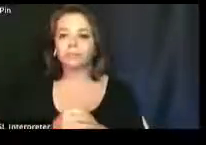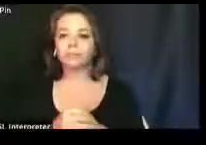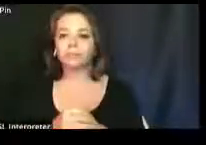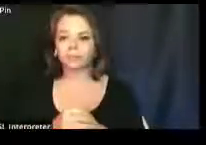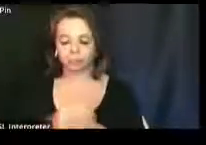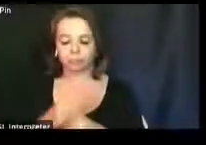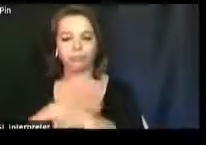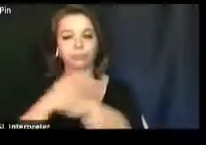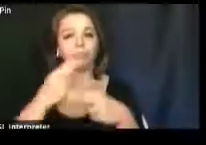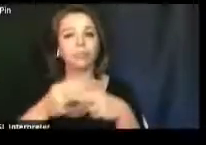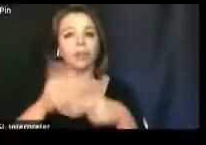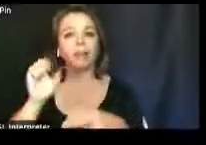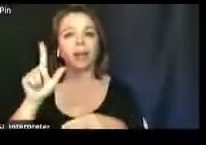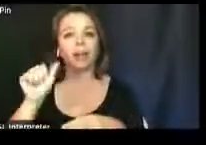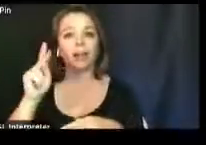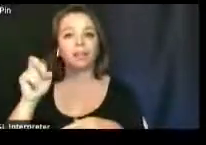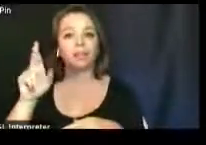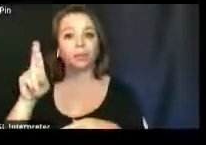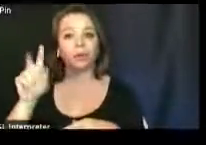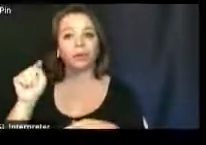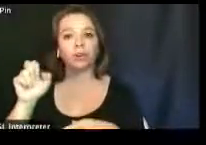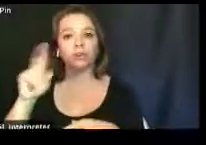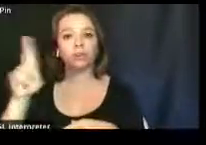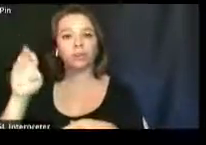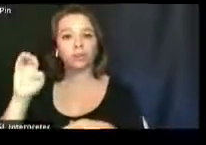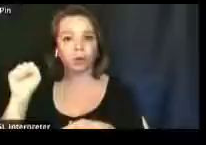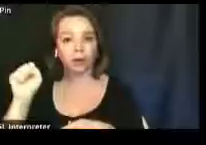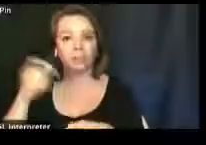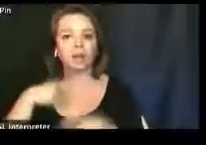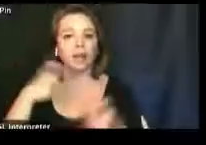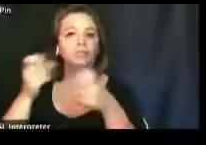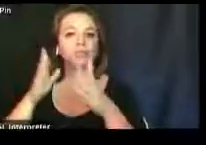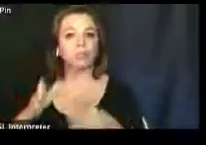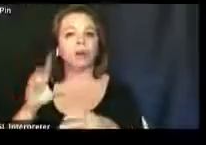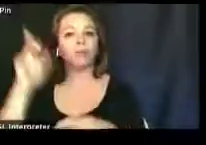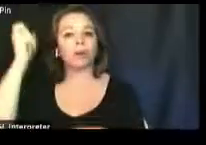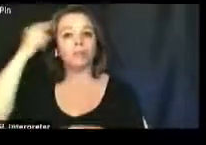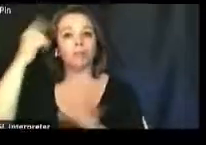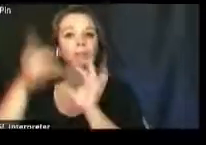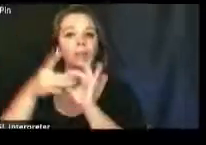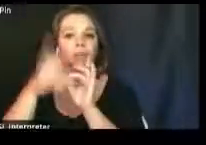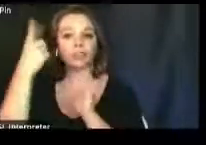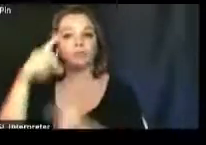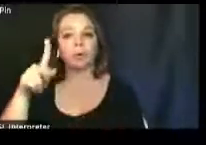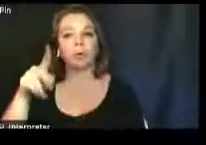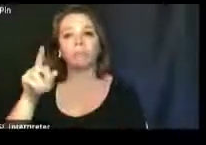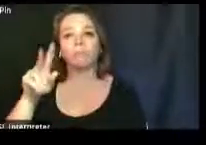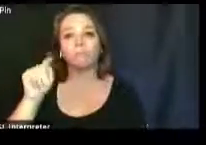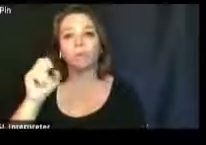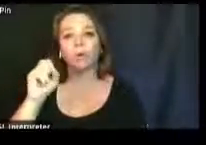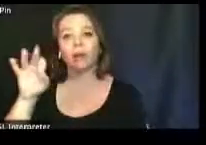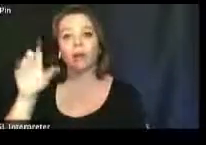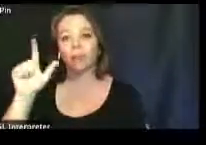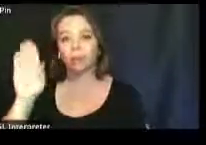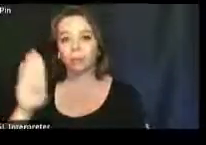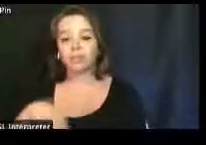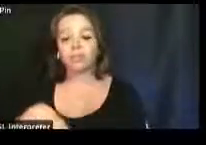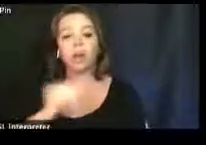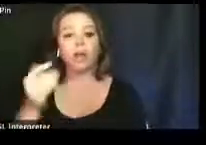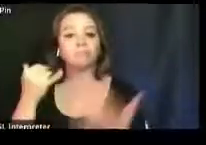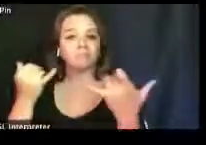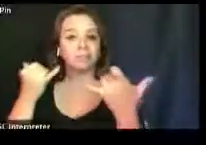My name is Eleanor Torres. I'm Director of Government Relations for the Port of Long Beach. I'm here today, like many others,